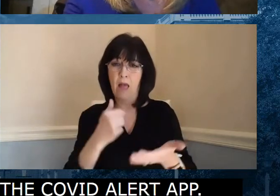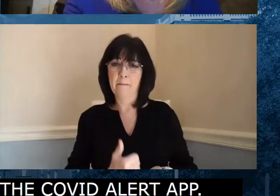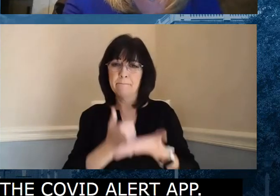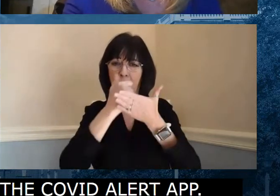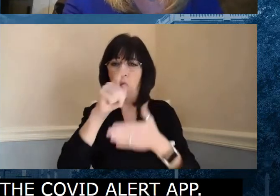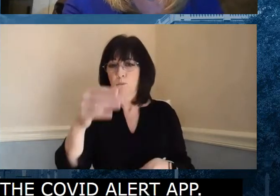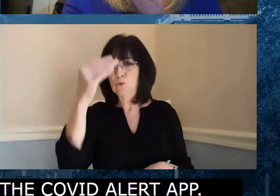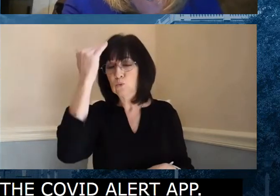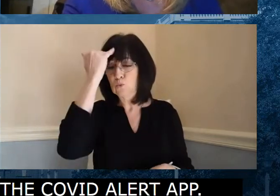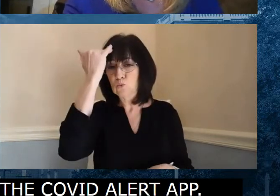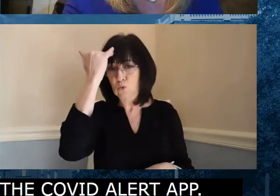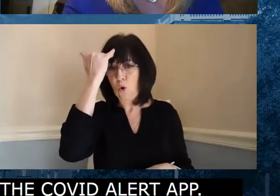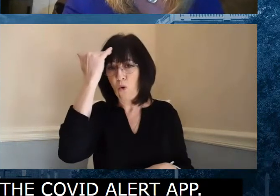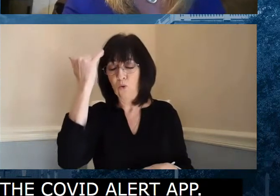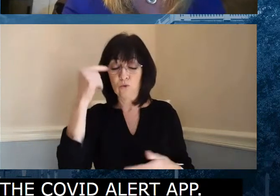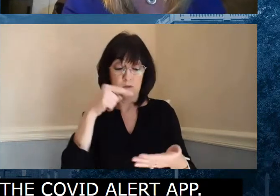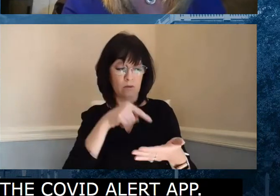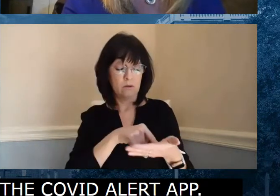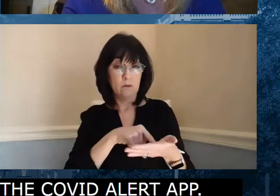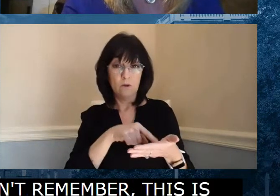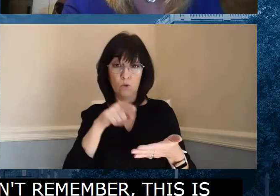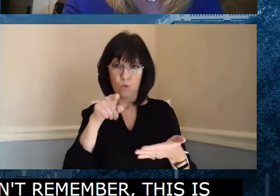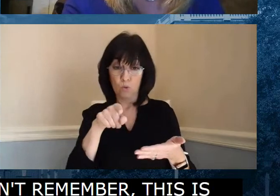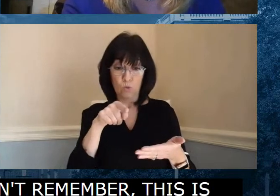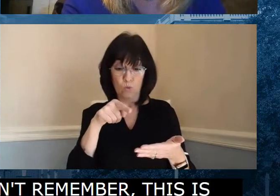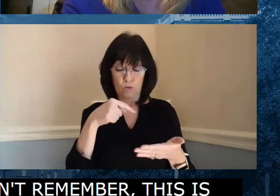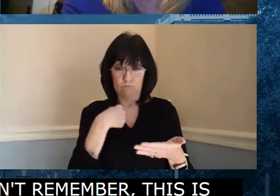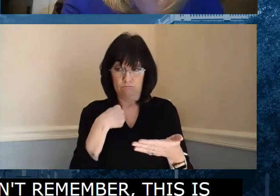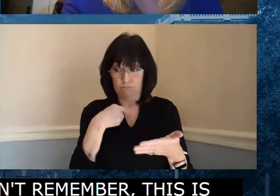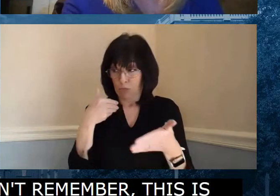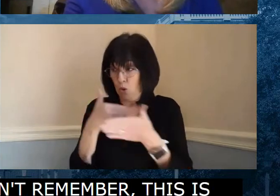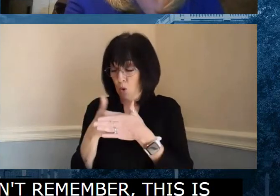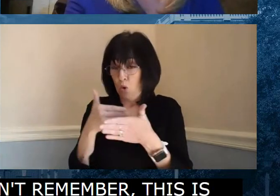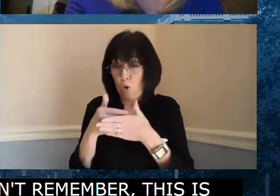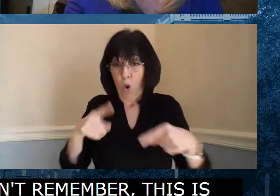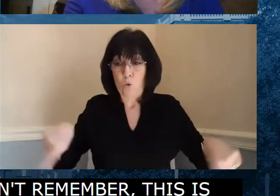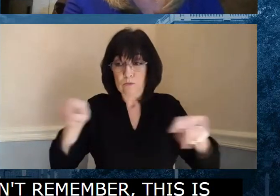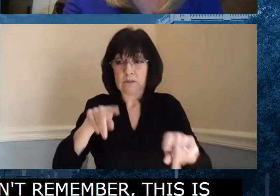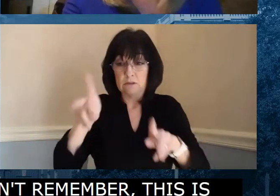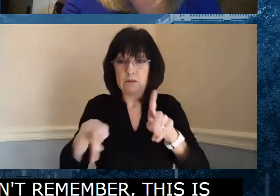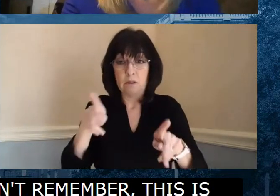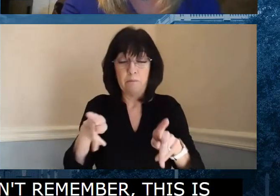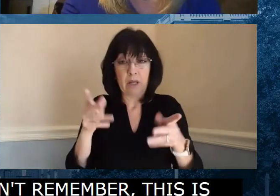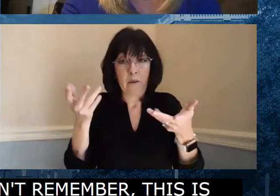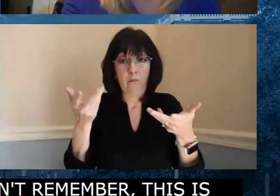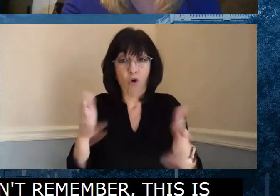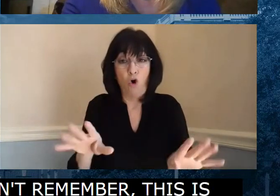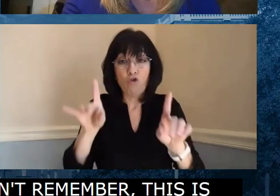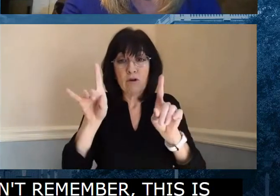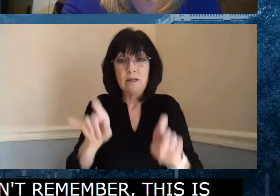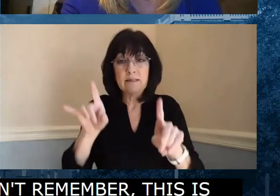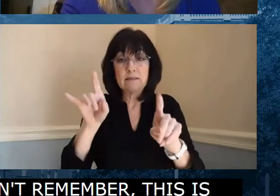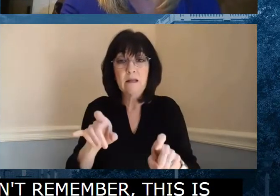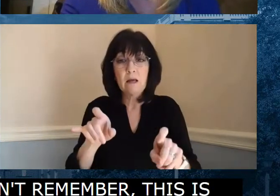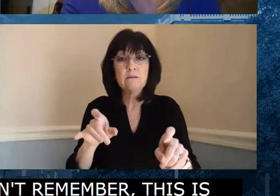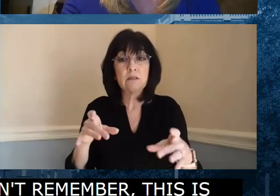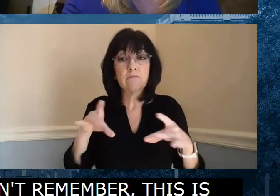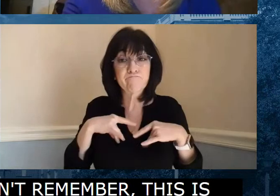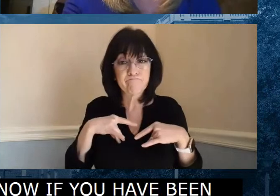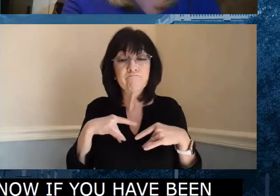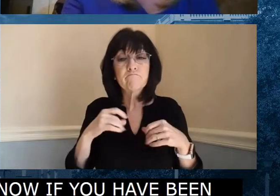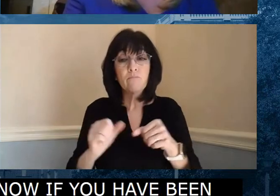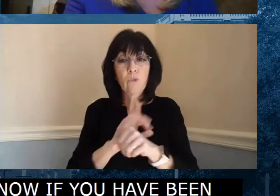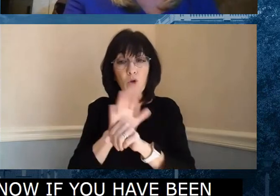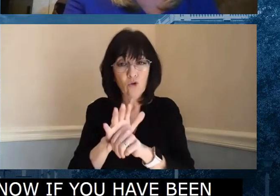with the app on their phone who's tested positive for COVID. And it does this all anonymously. It doesn't track you or anyone else. The app